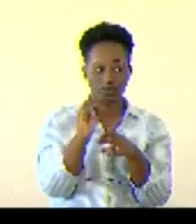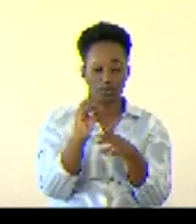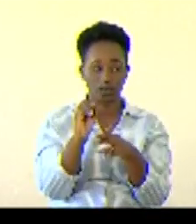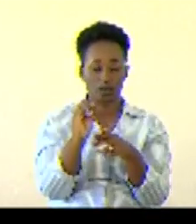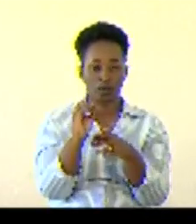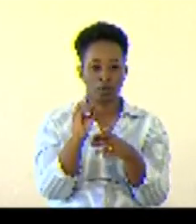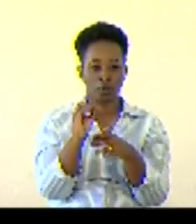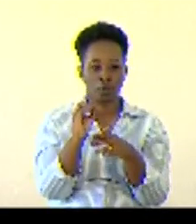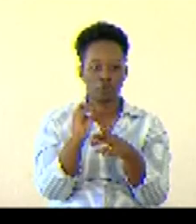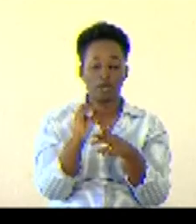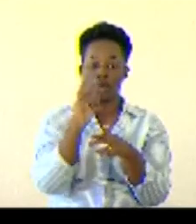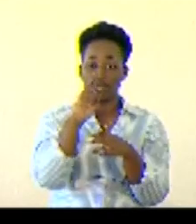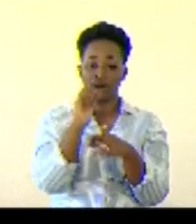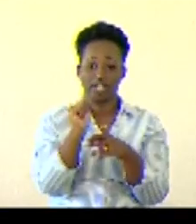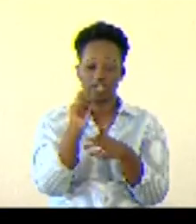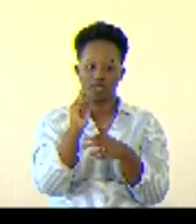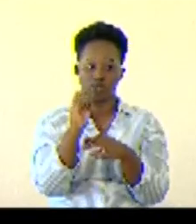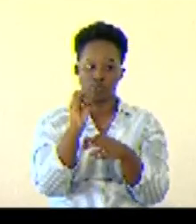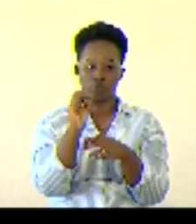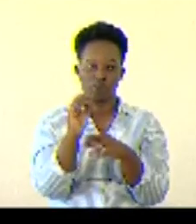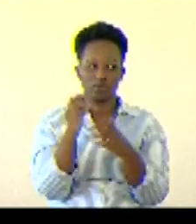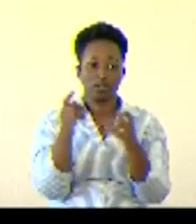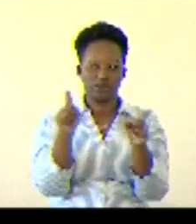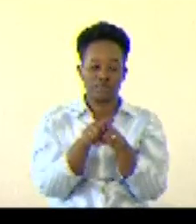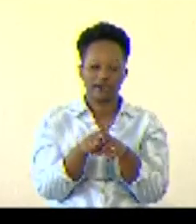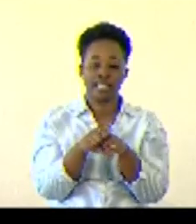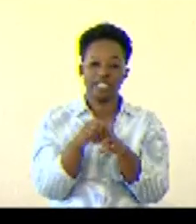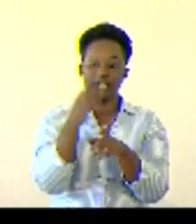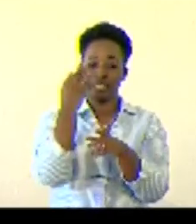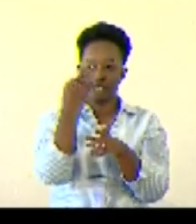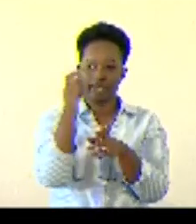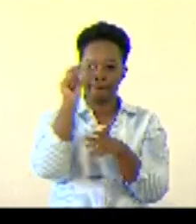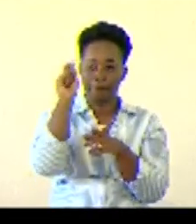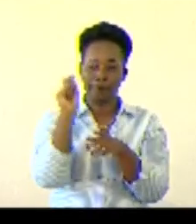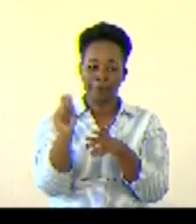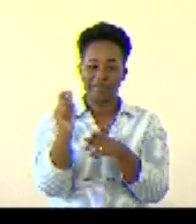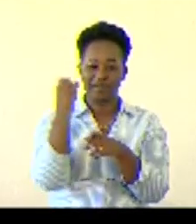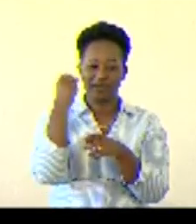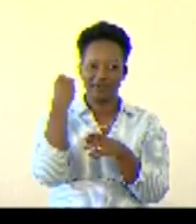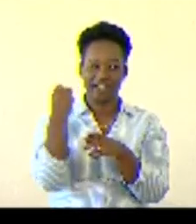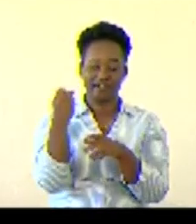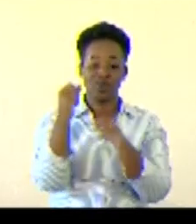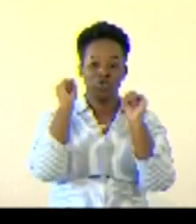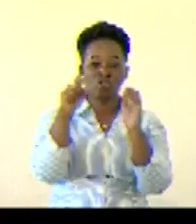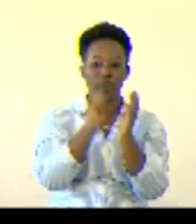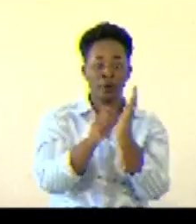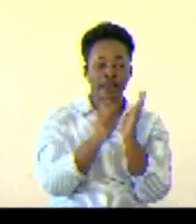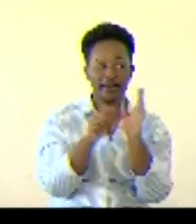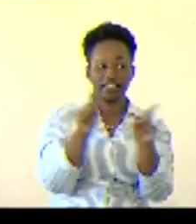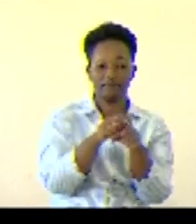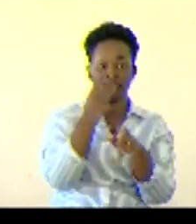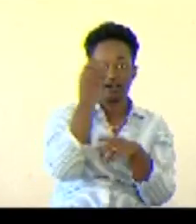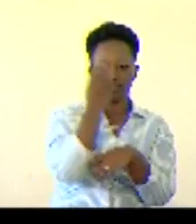indicate this in terms of ratio 3 to 5. So a ratio can be expressed in this form of a fraction